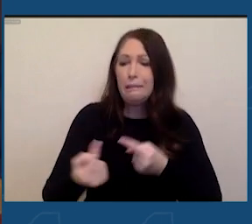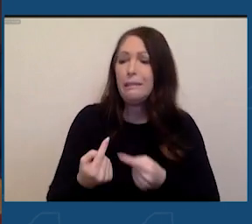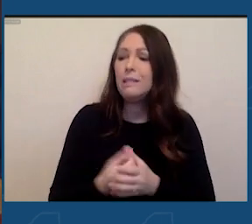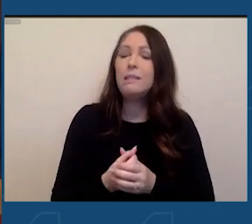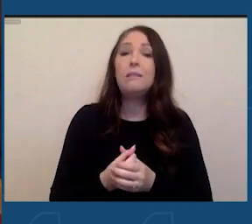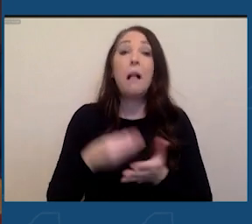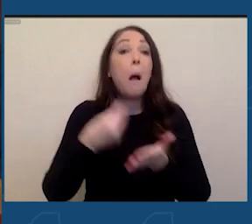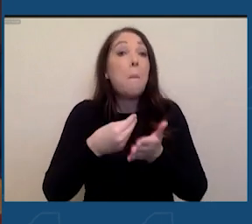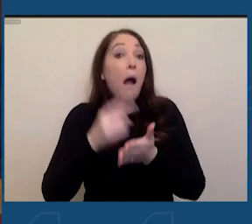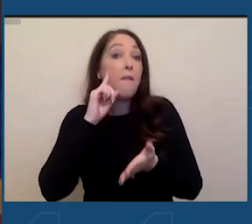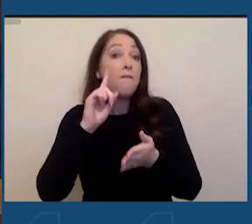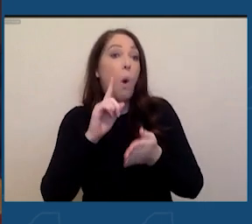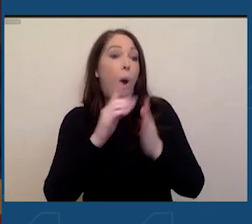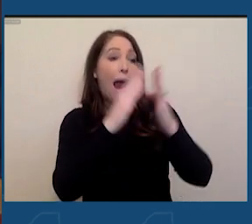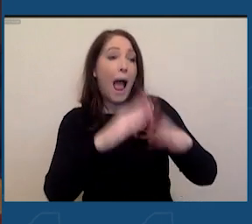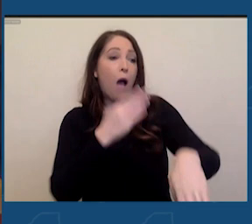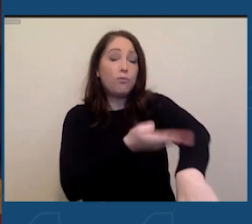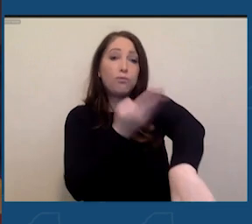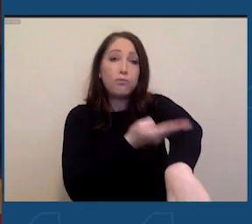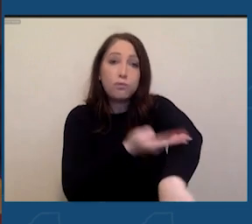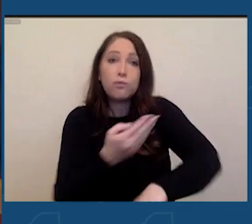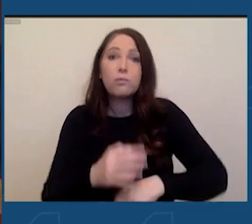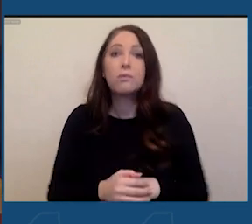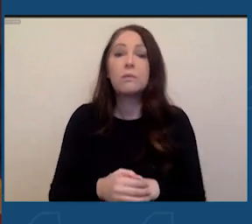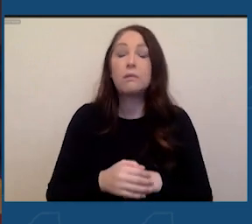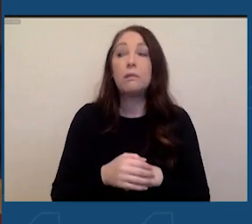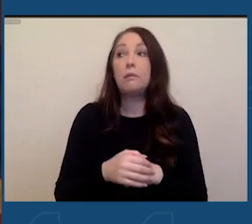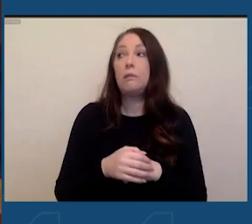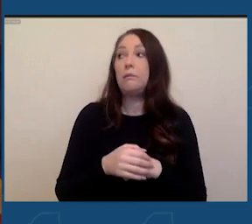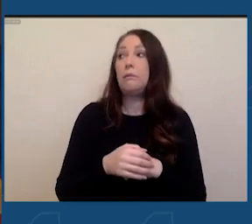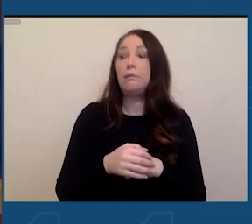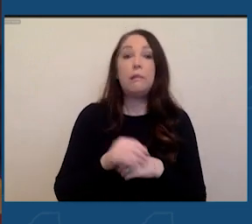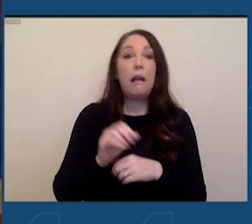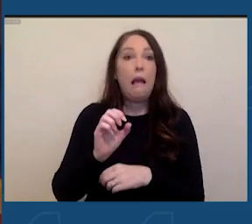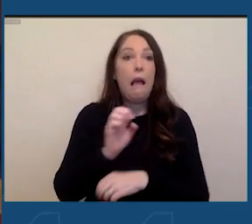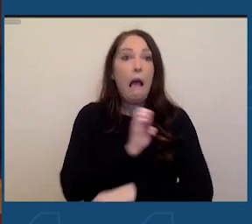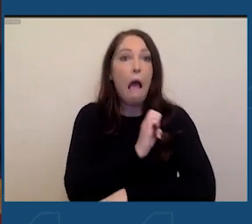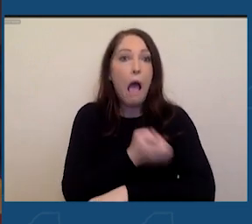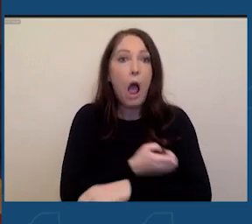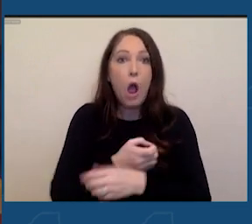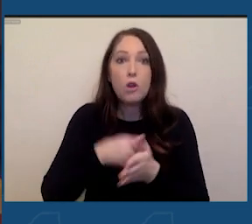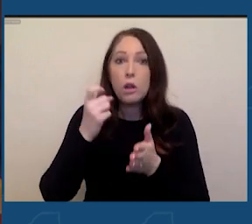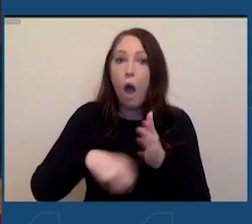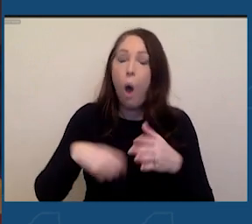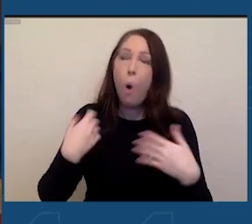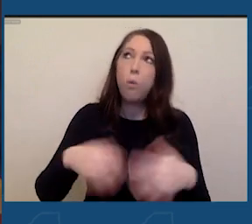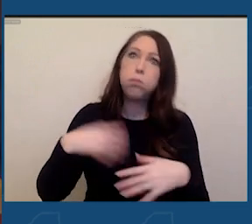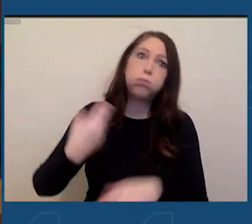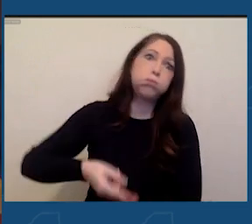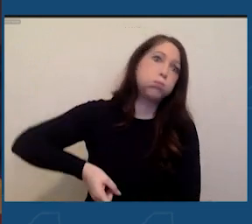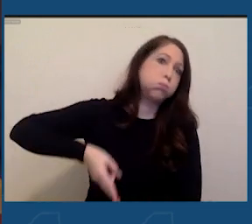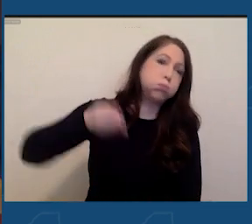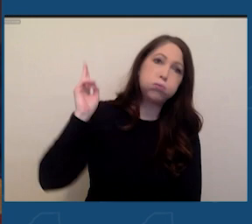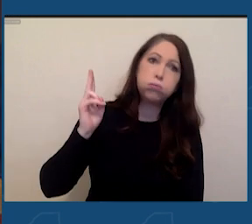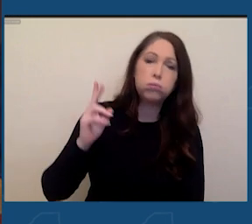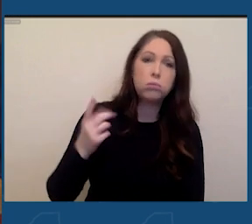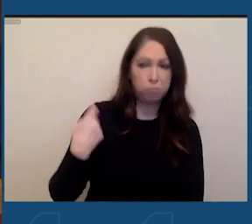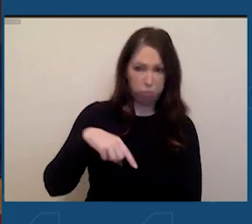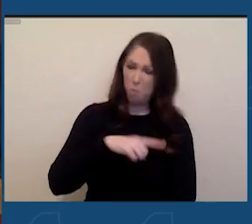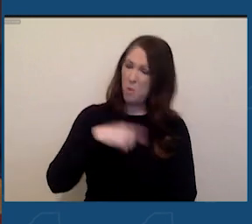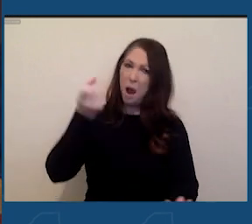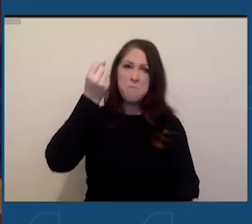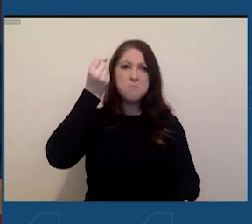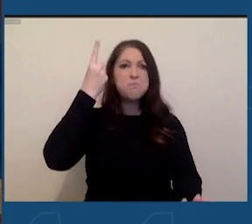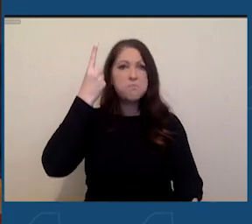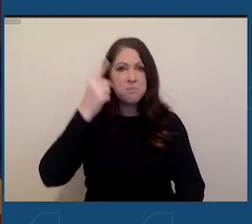houses. Energy costs are so high. People are hurting. So we understand that profoundly. And it's just a matter